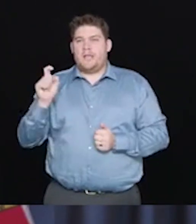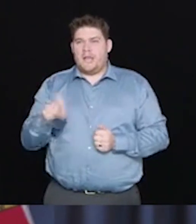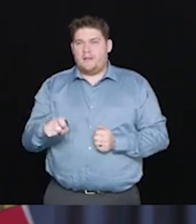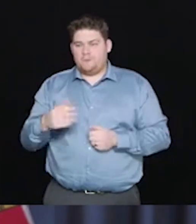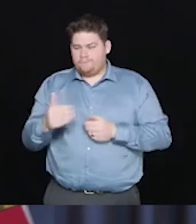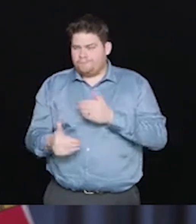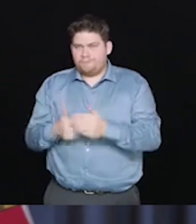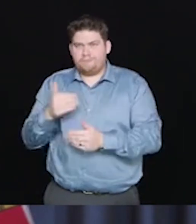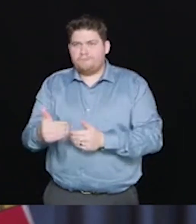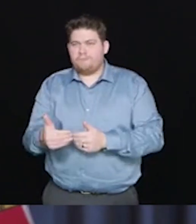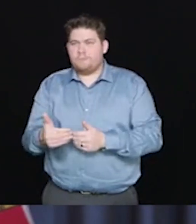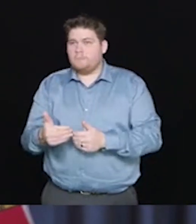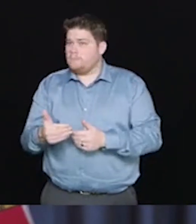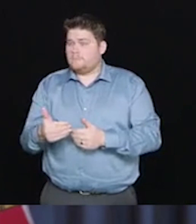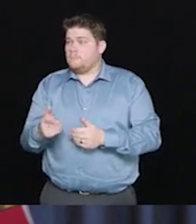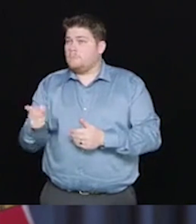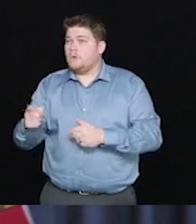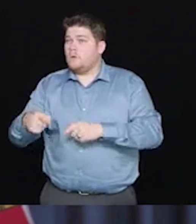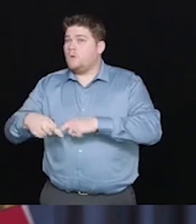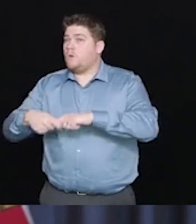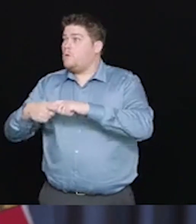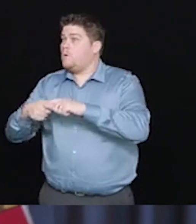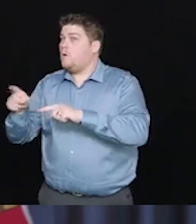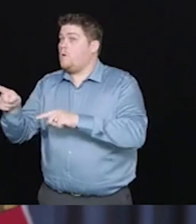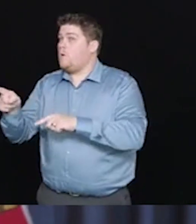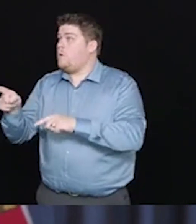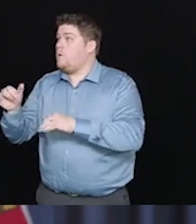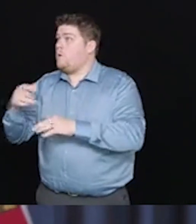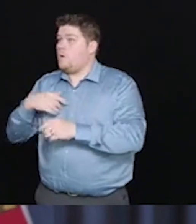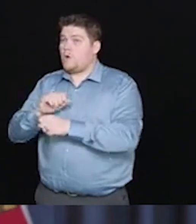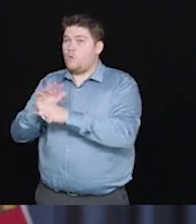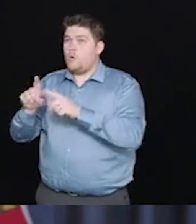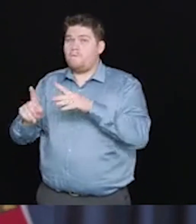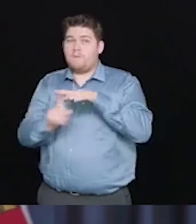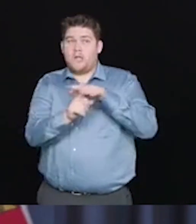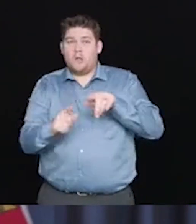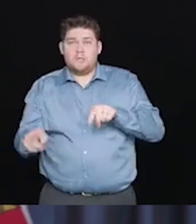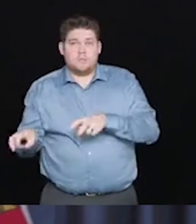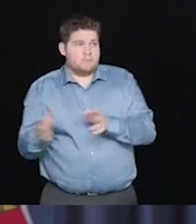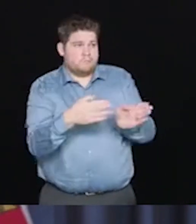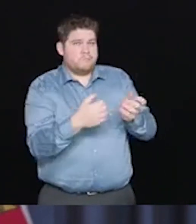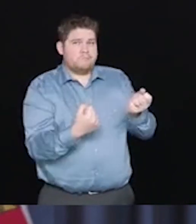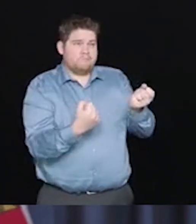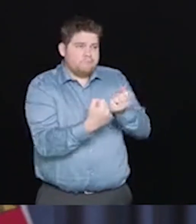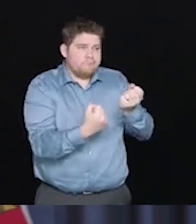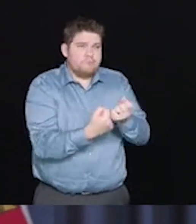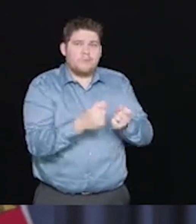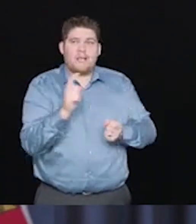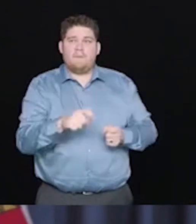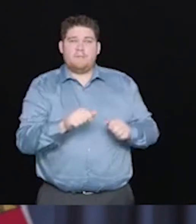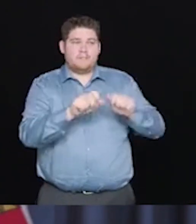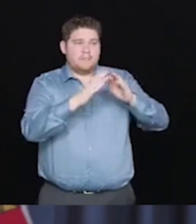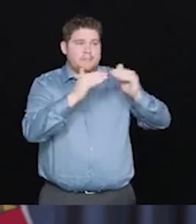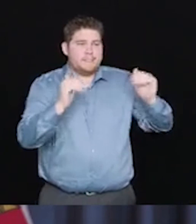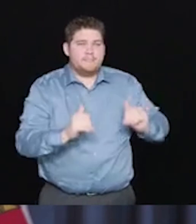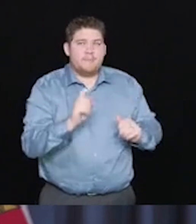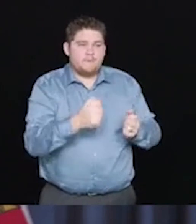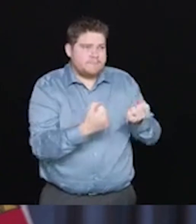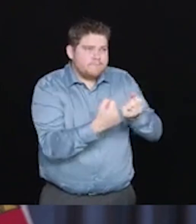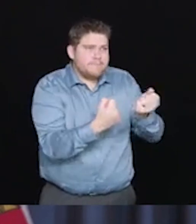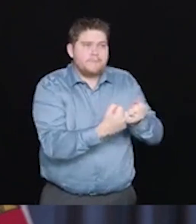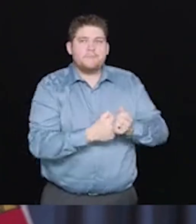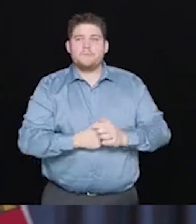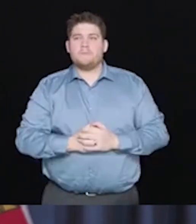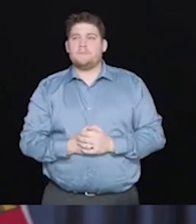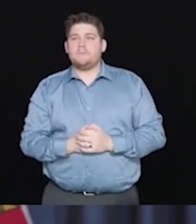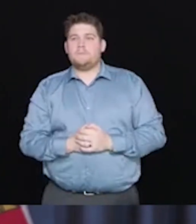in the days and months to come. And yes, in this area, as in many others, there will be once we get through this, and